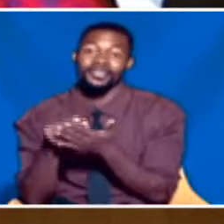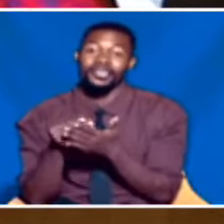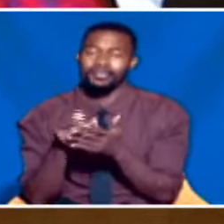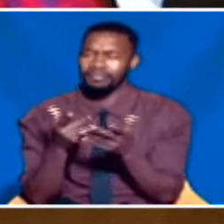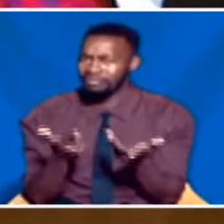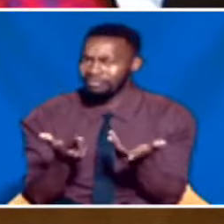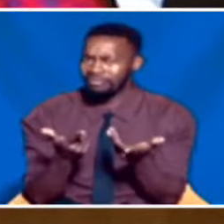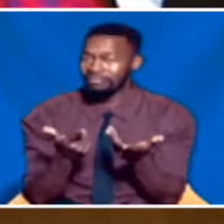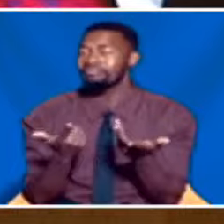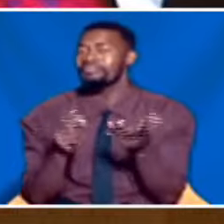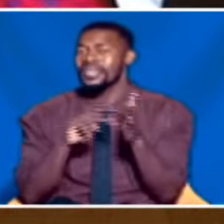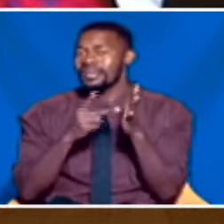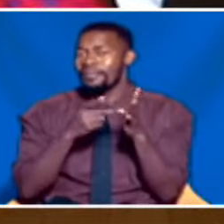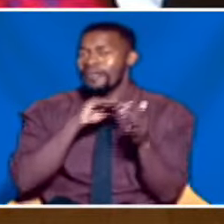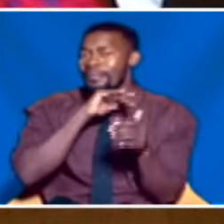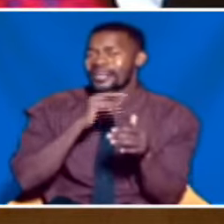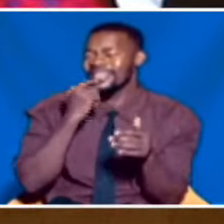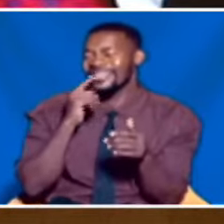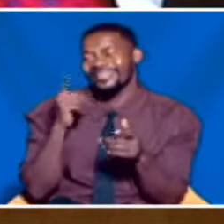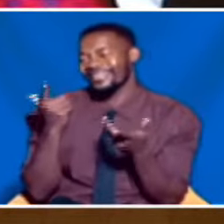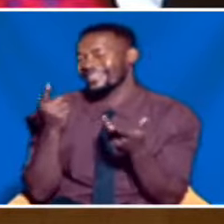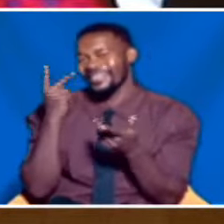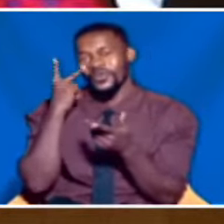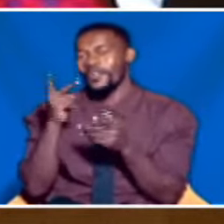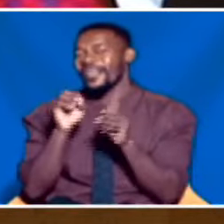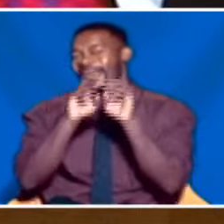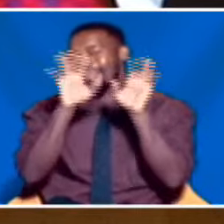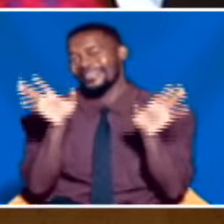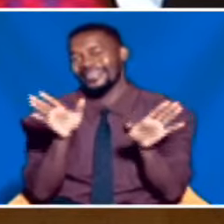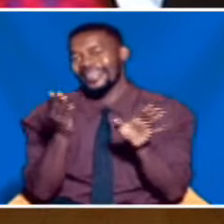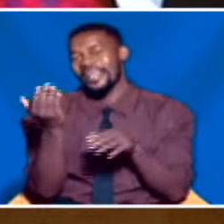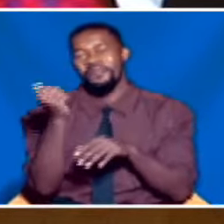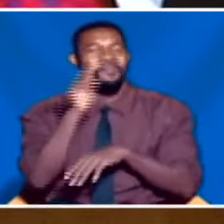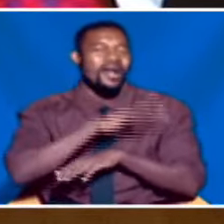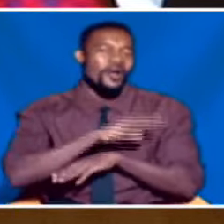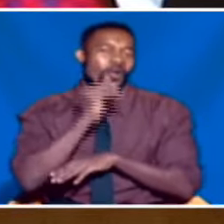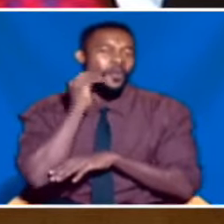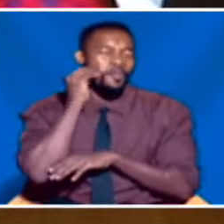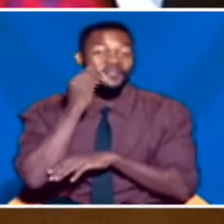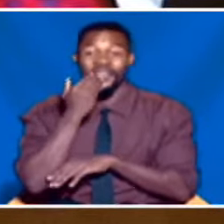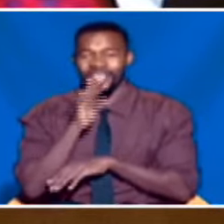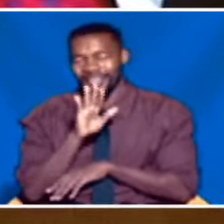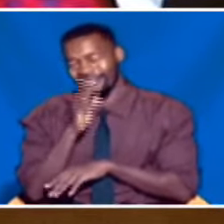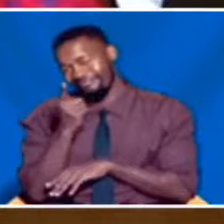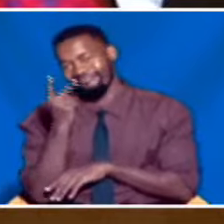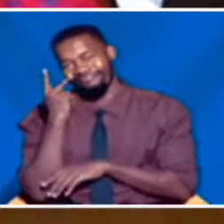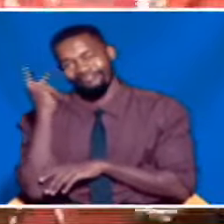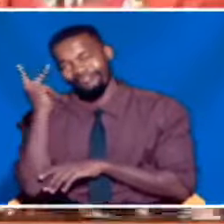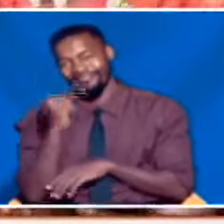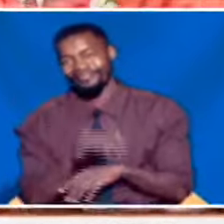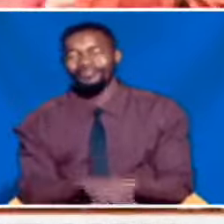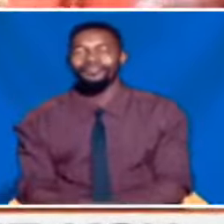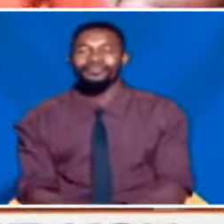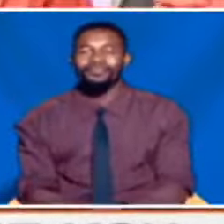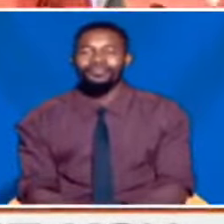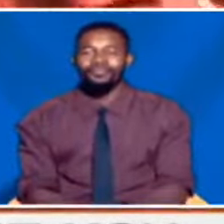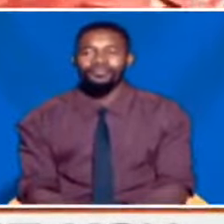who saw the light and became poor. KTN's political affairs reporter David Mudoka starts us off.